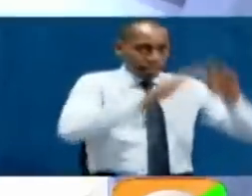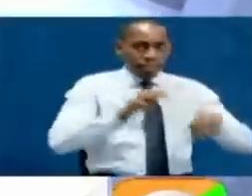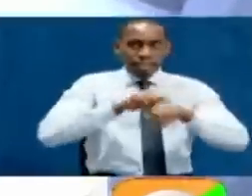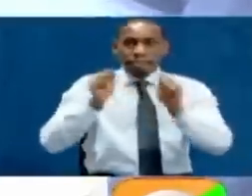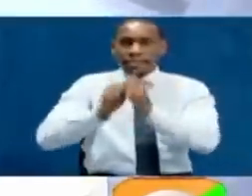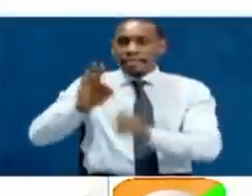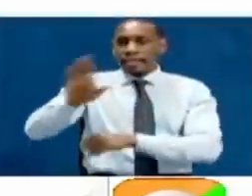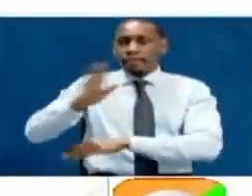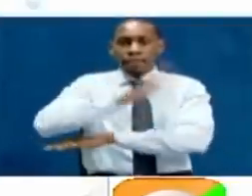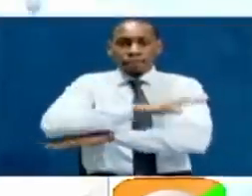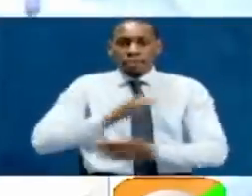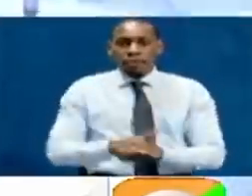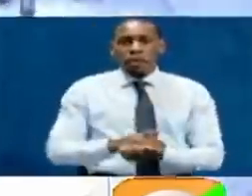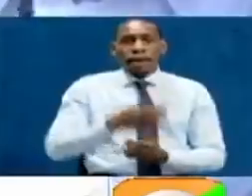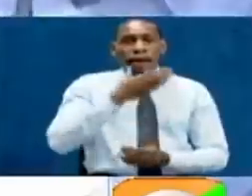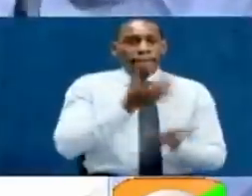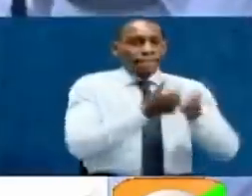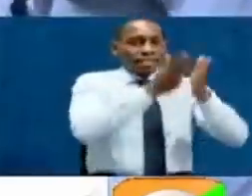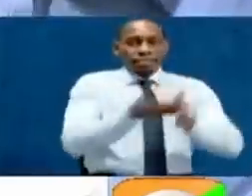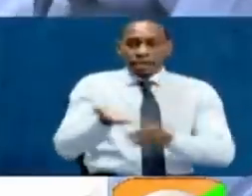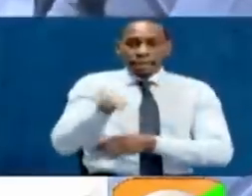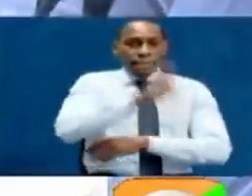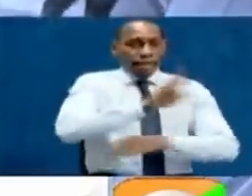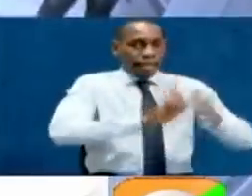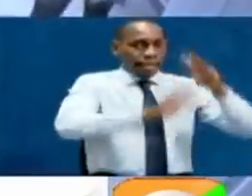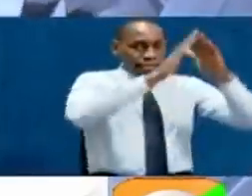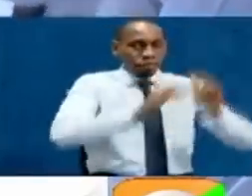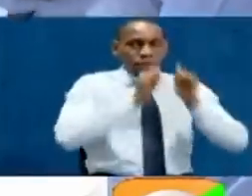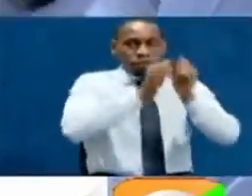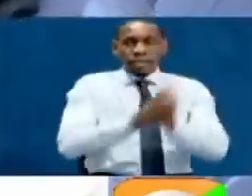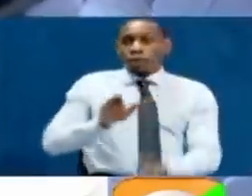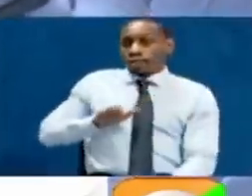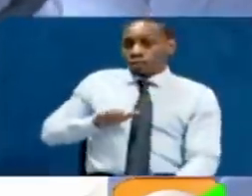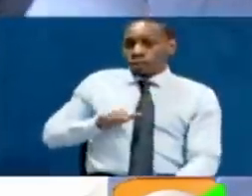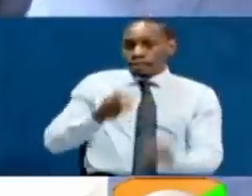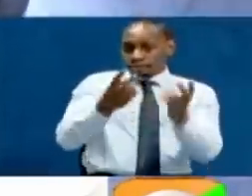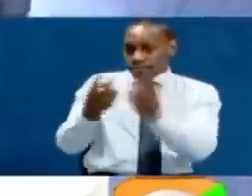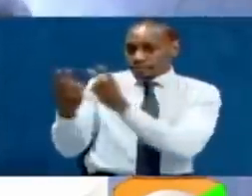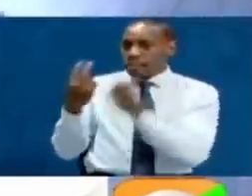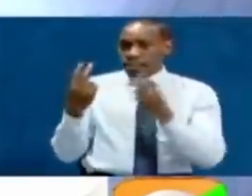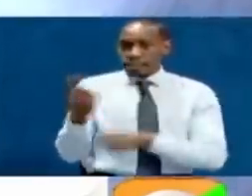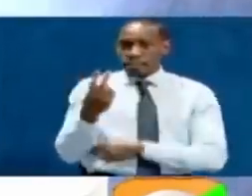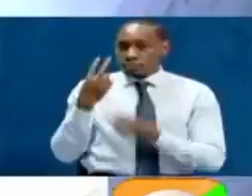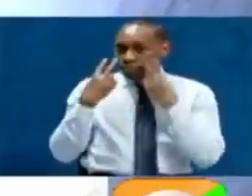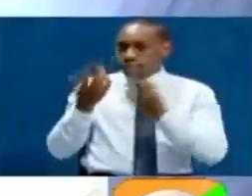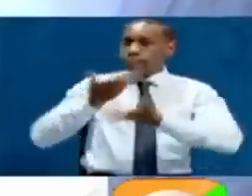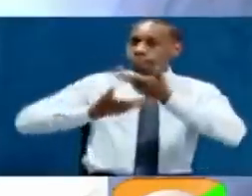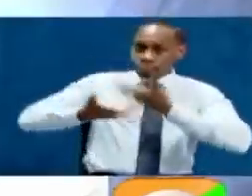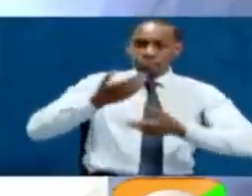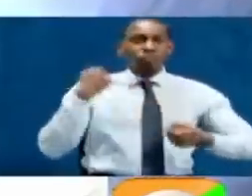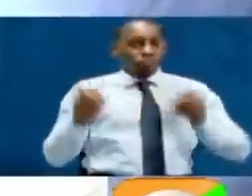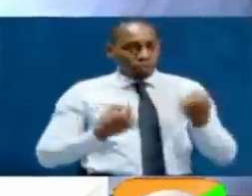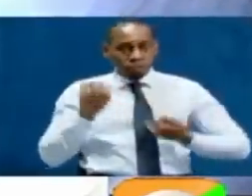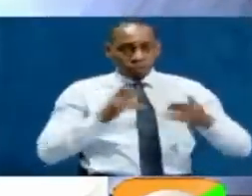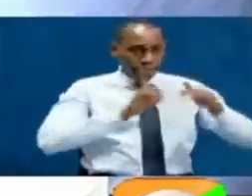At 10:35 p.m., the deceased Kevin Omwenga returns to his apartment in the company of a woman. The two can be seen talking and giggling.